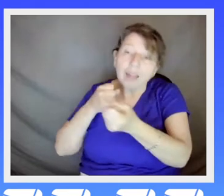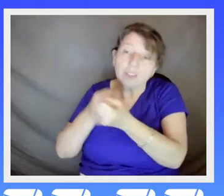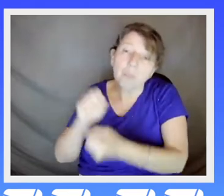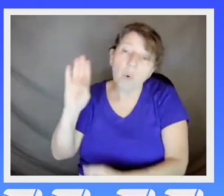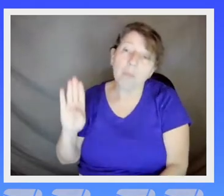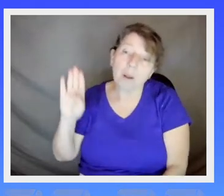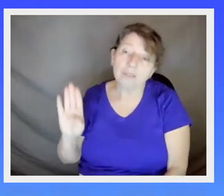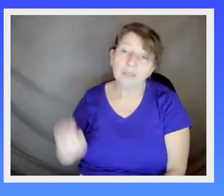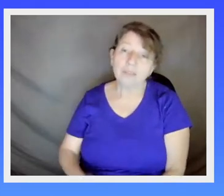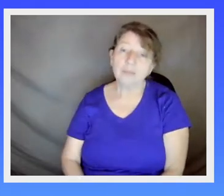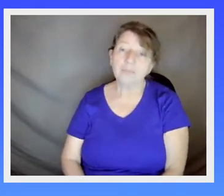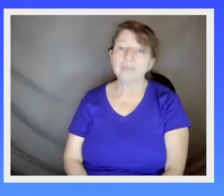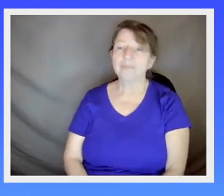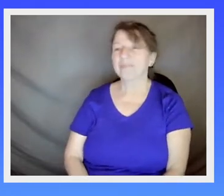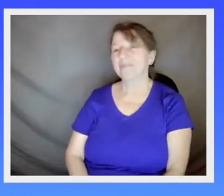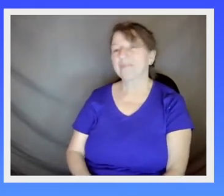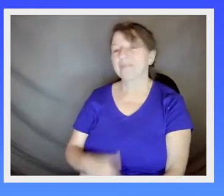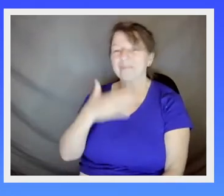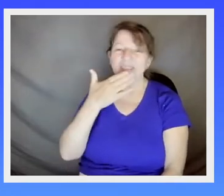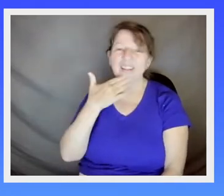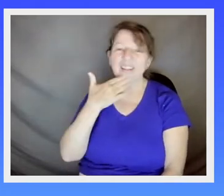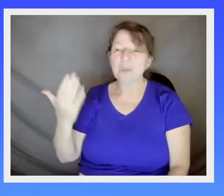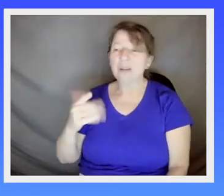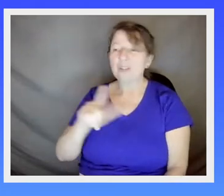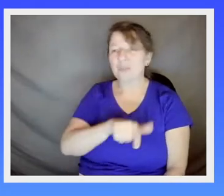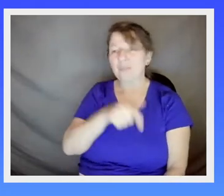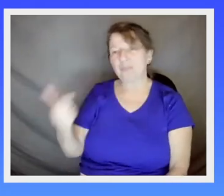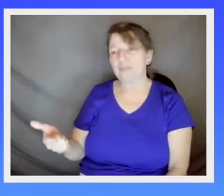Thank you so much. Councillor Campbell, please.